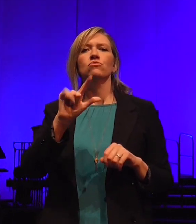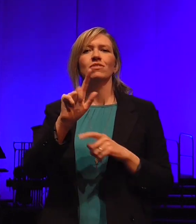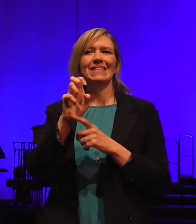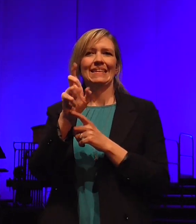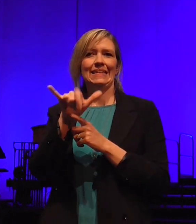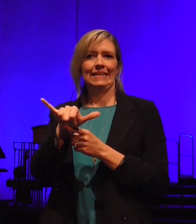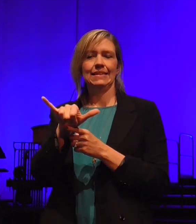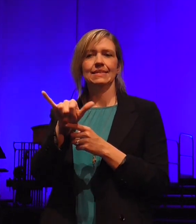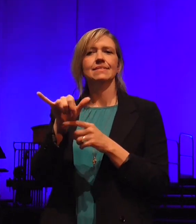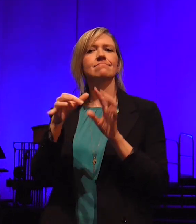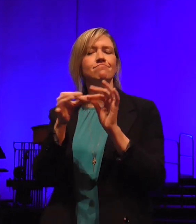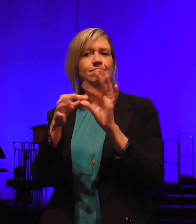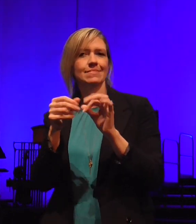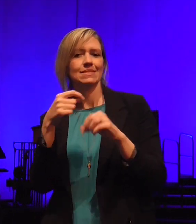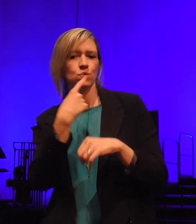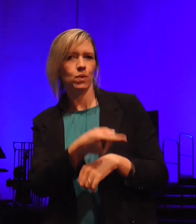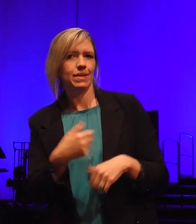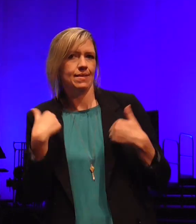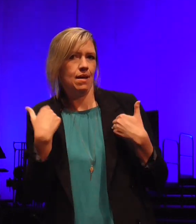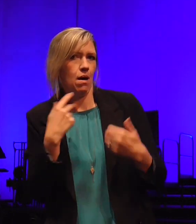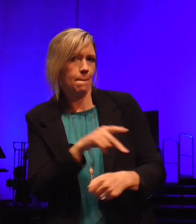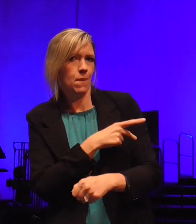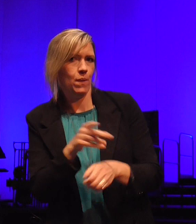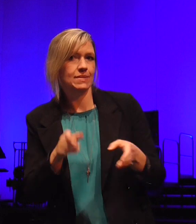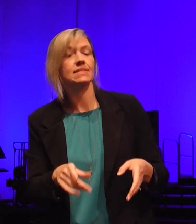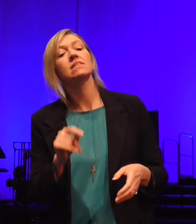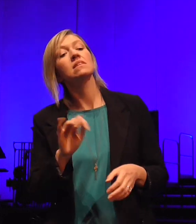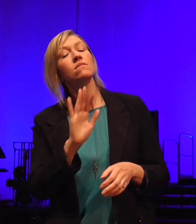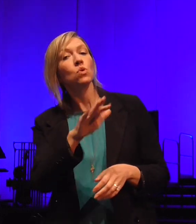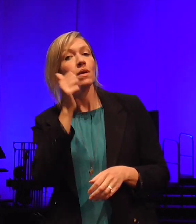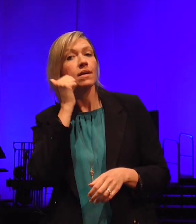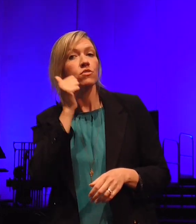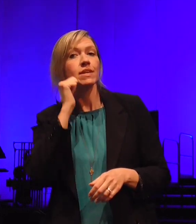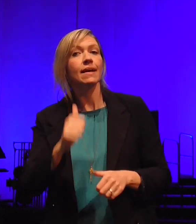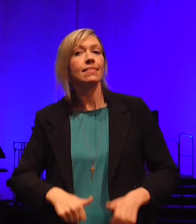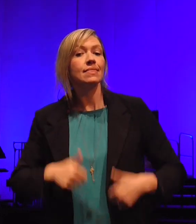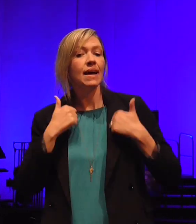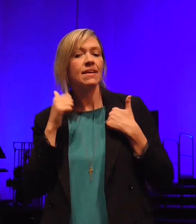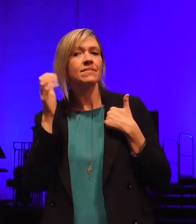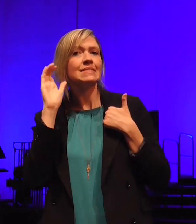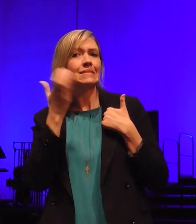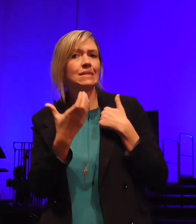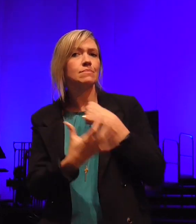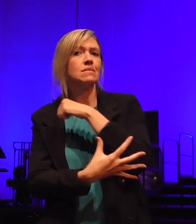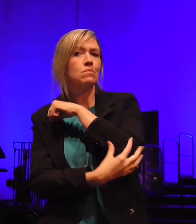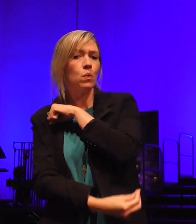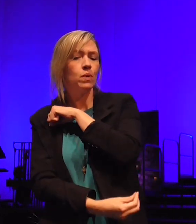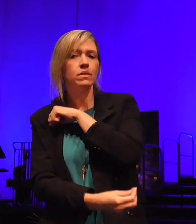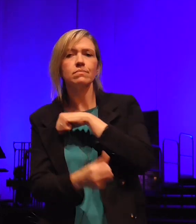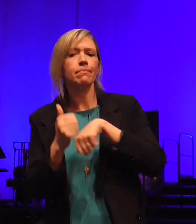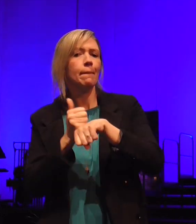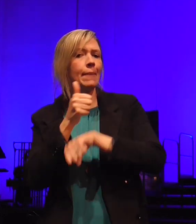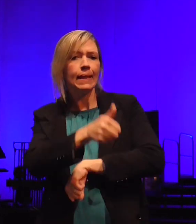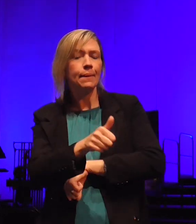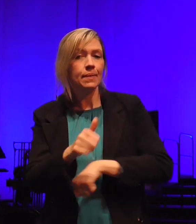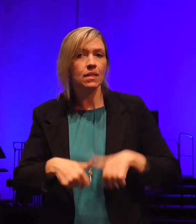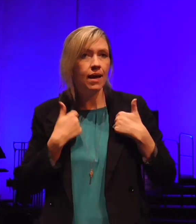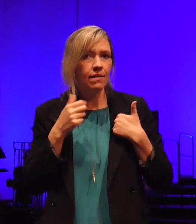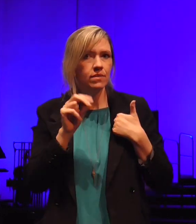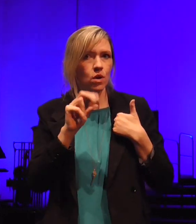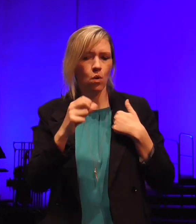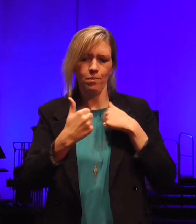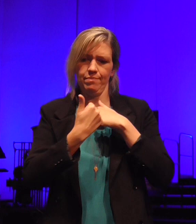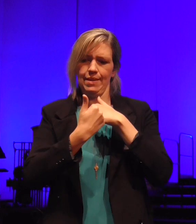Rilke said to a young poet. If your everyday life seems poor, don't blame it. Blame